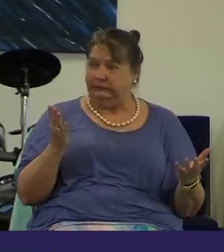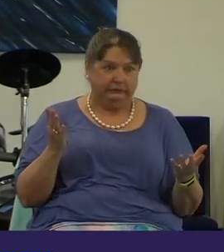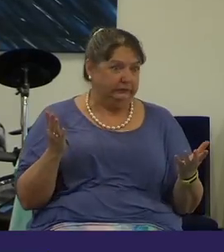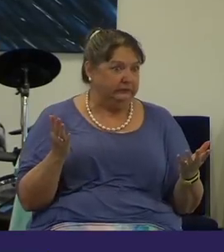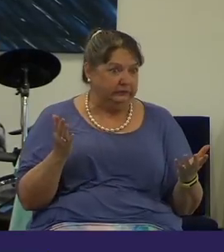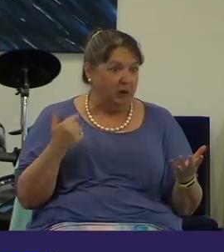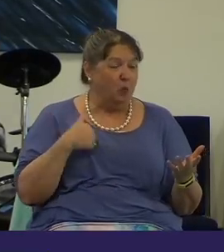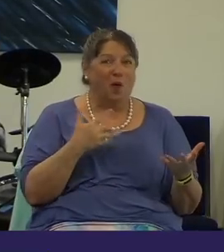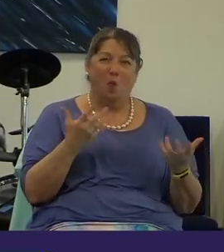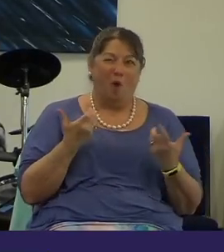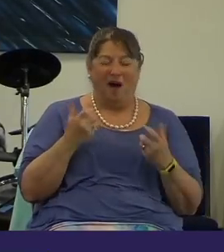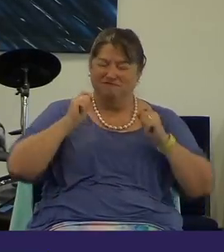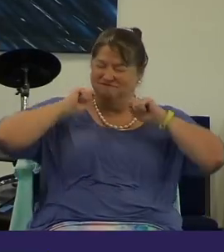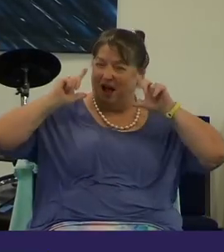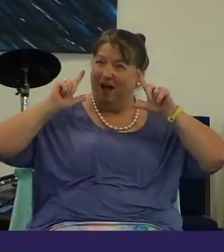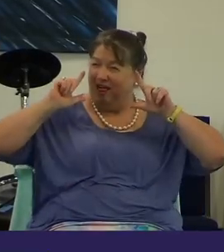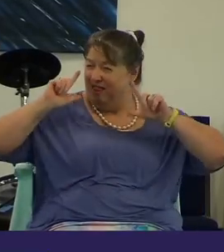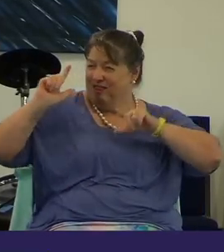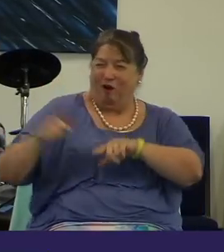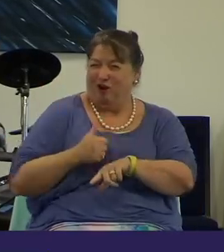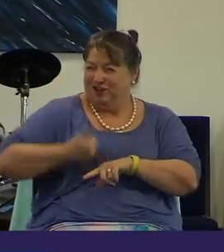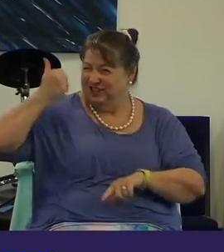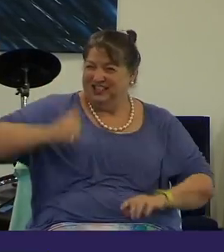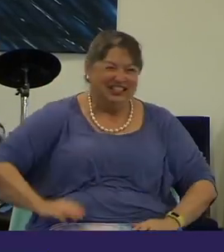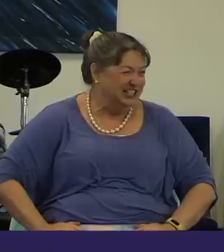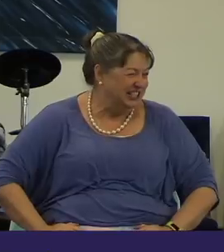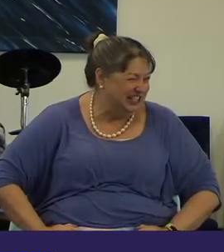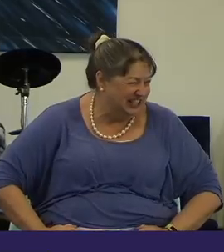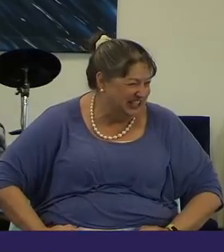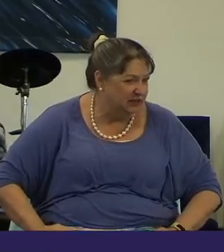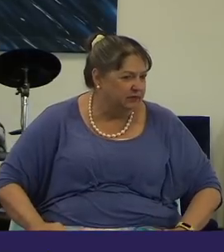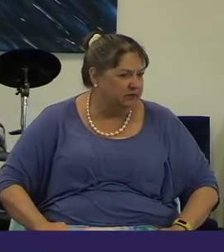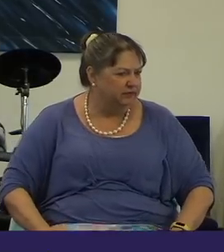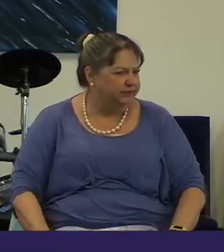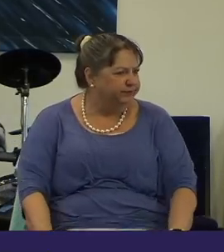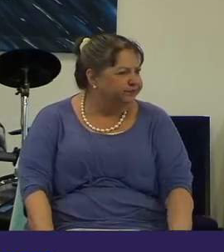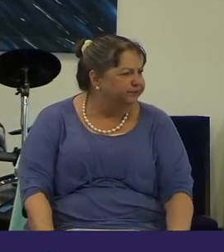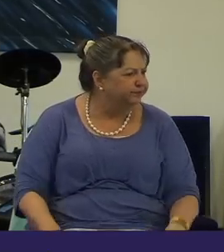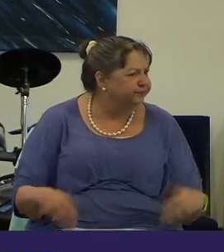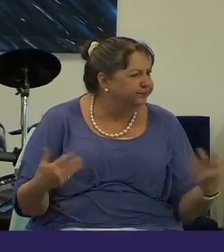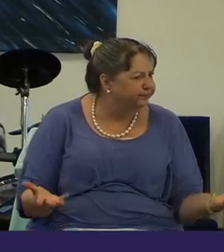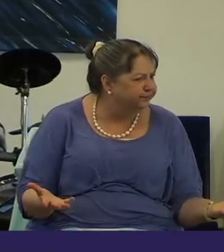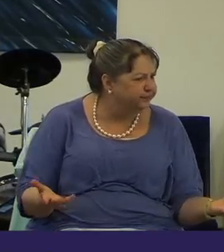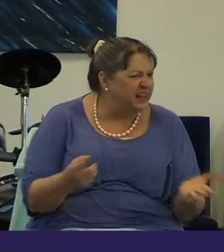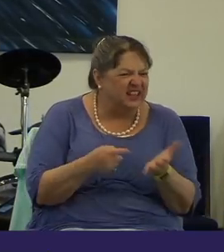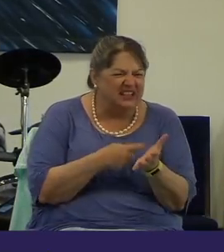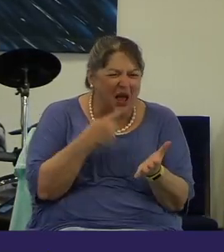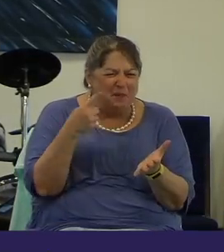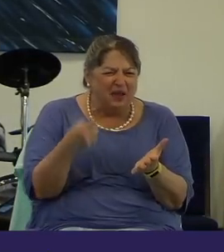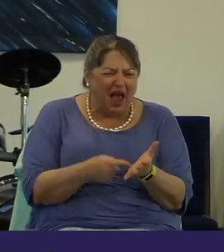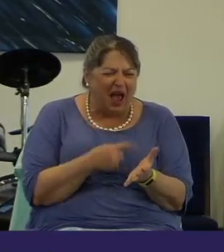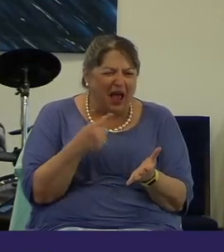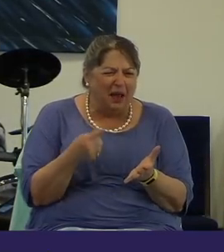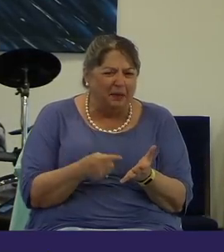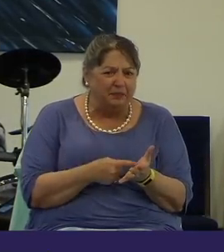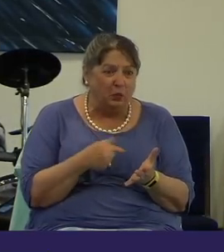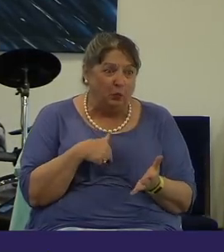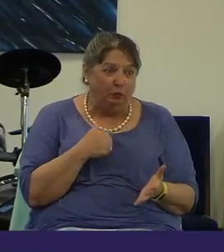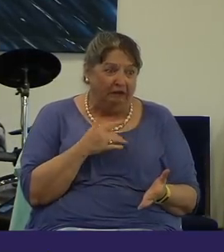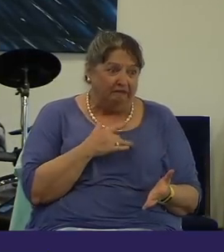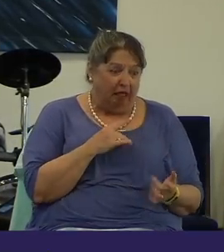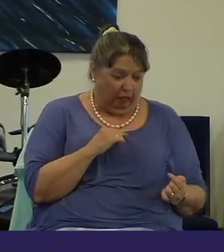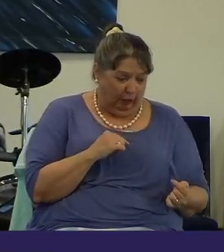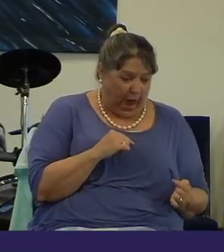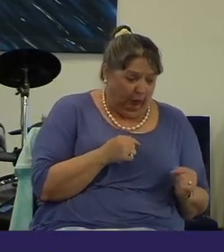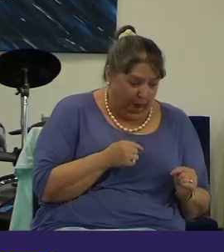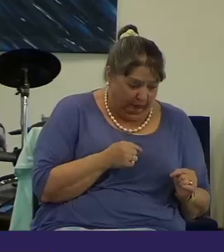And we want to stay up longer, right? Yeah. And sometimes we just get hurt